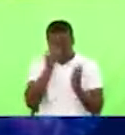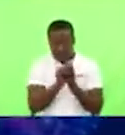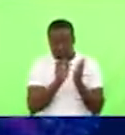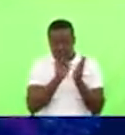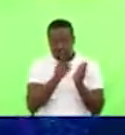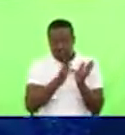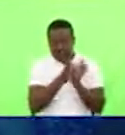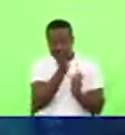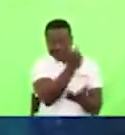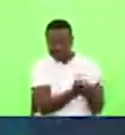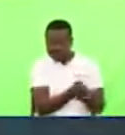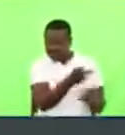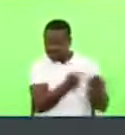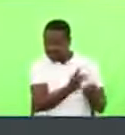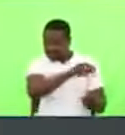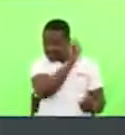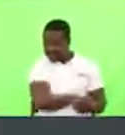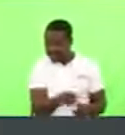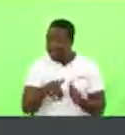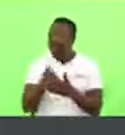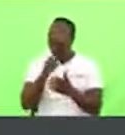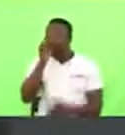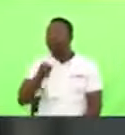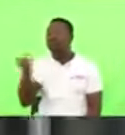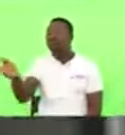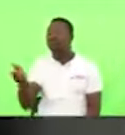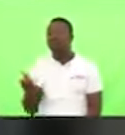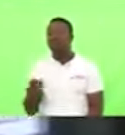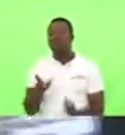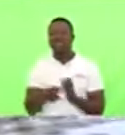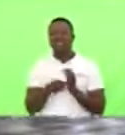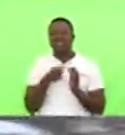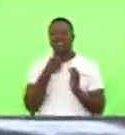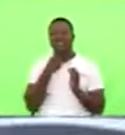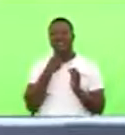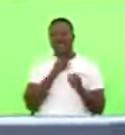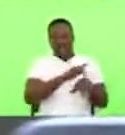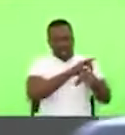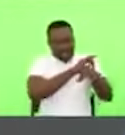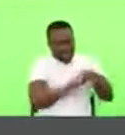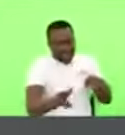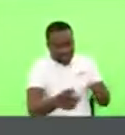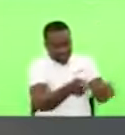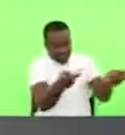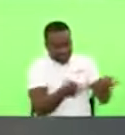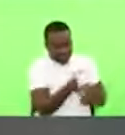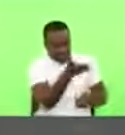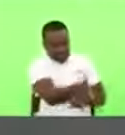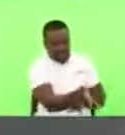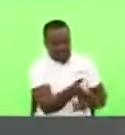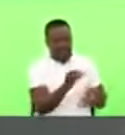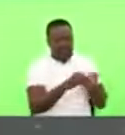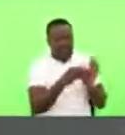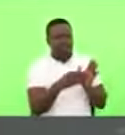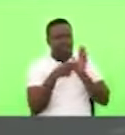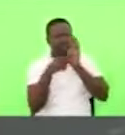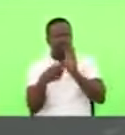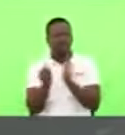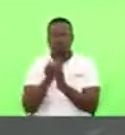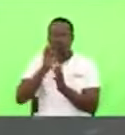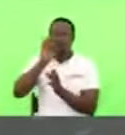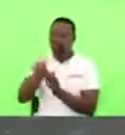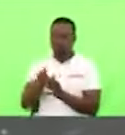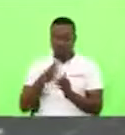How sure are you that this was the tomb? So just saying that the empty grave is there to prove that